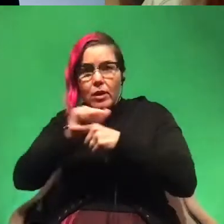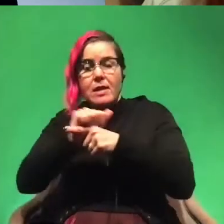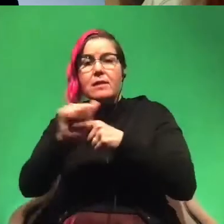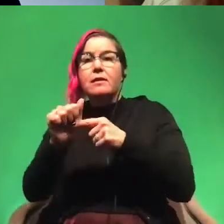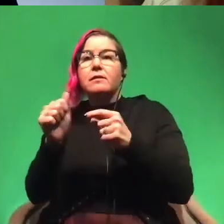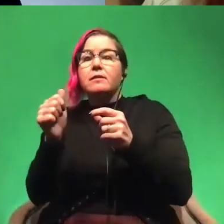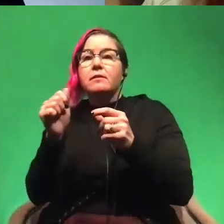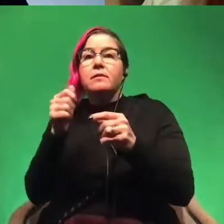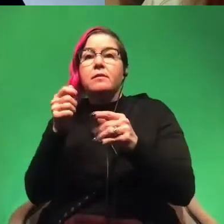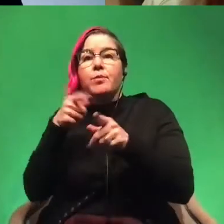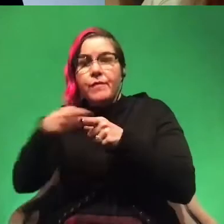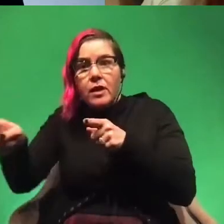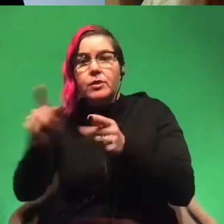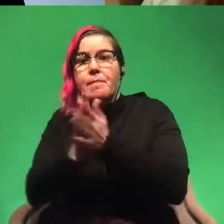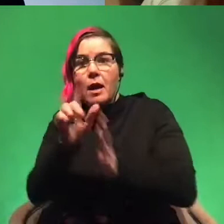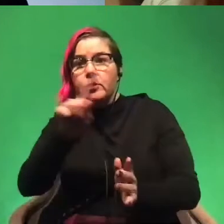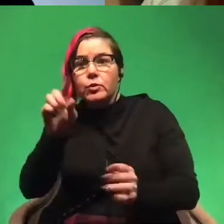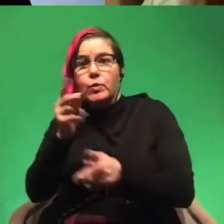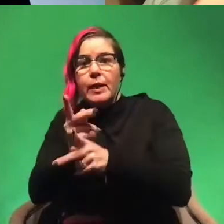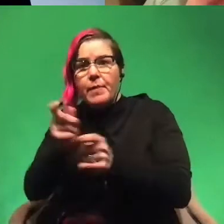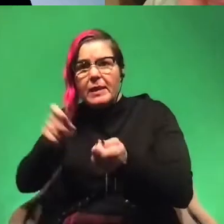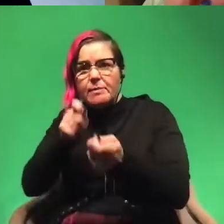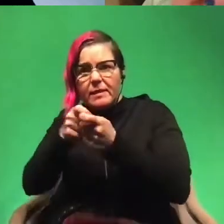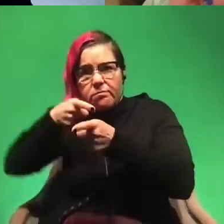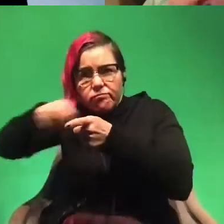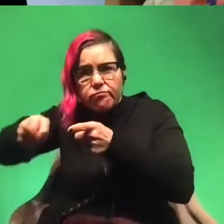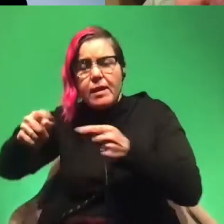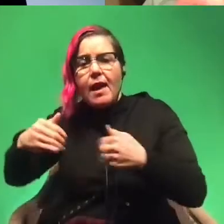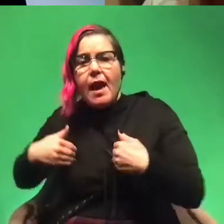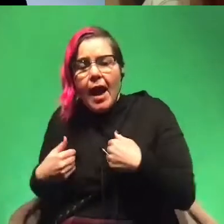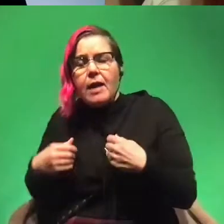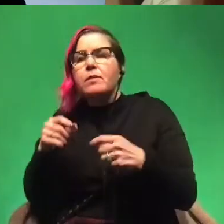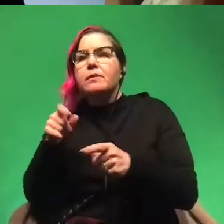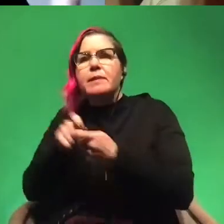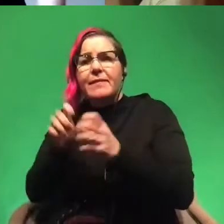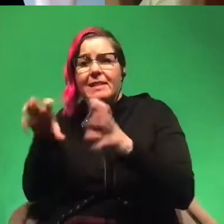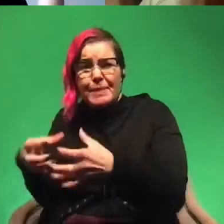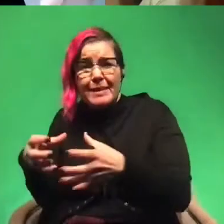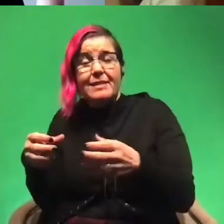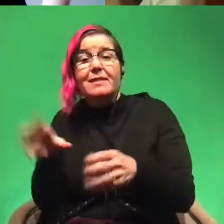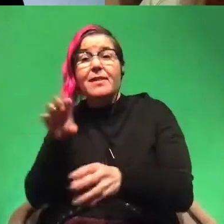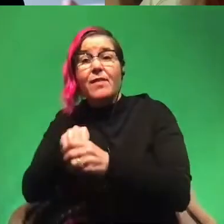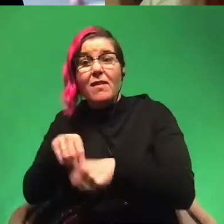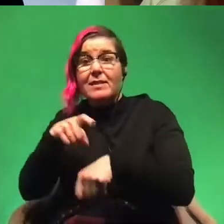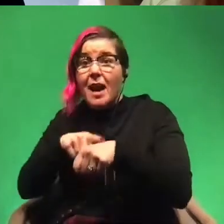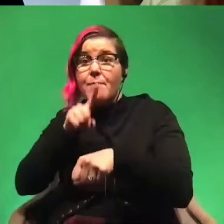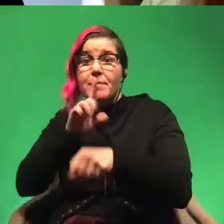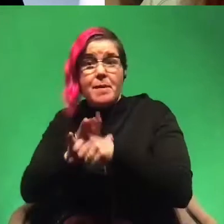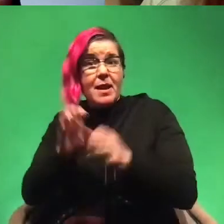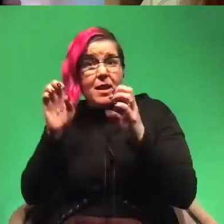be zookeepers and to work with their specific like group of animals or specific species. And that involves time, commitment, and